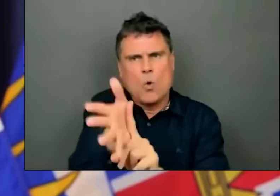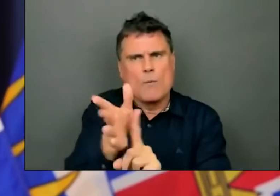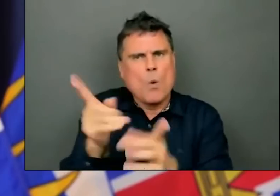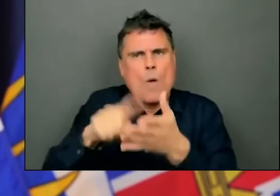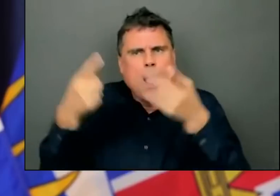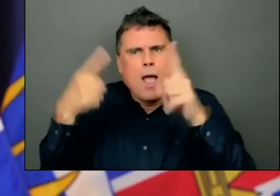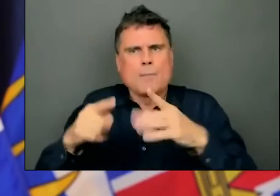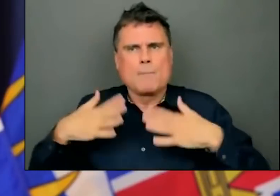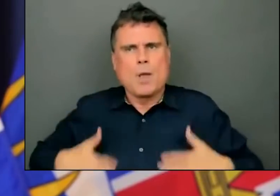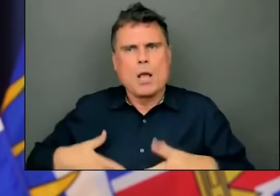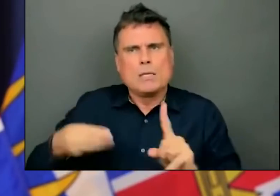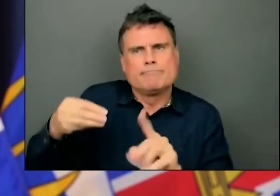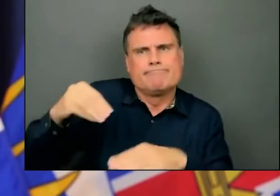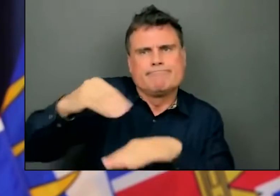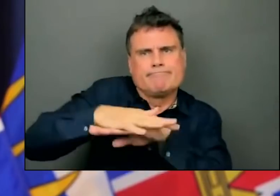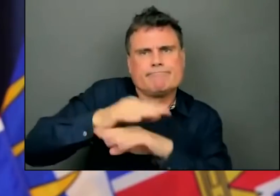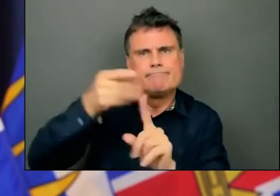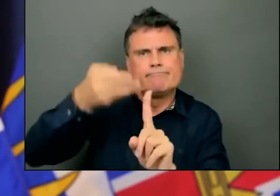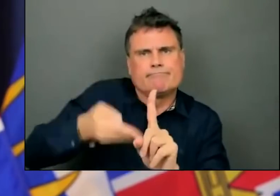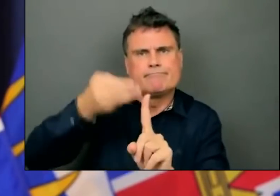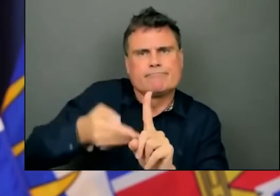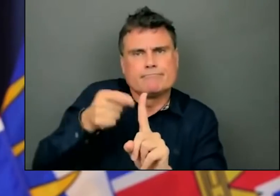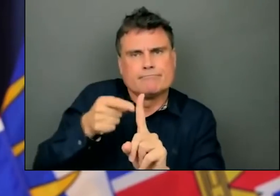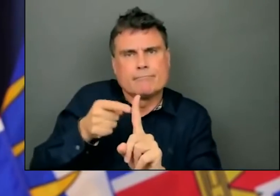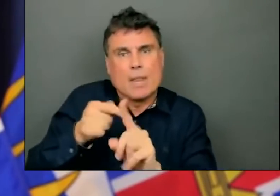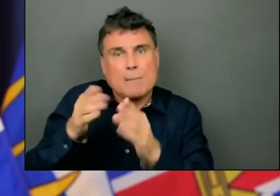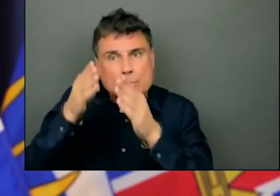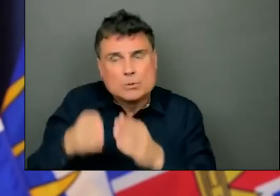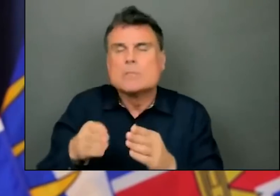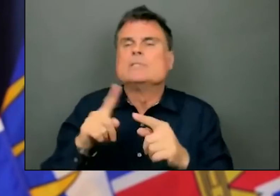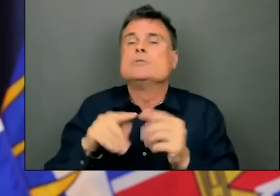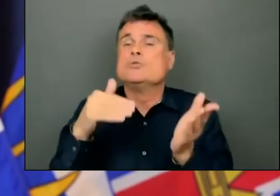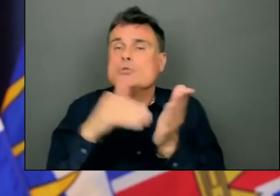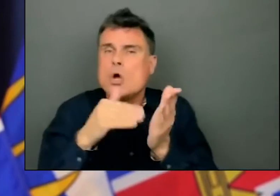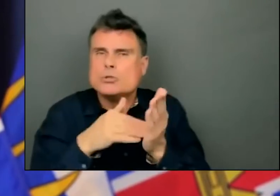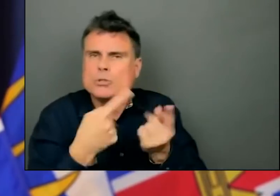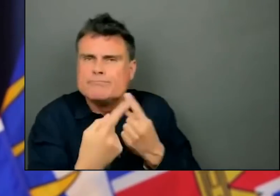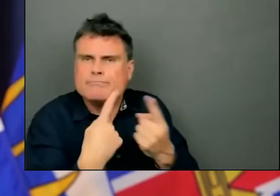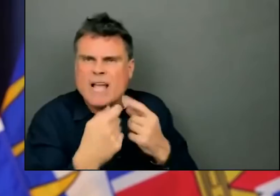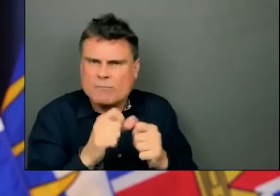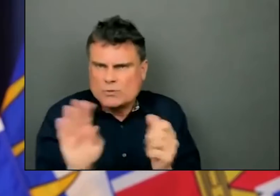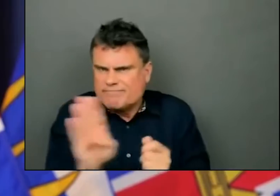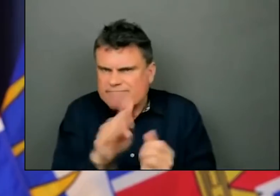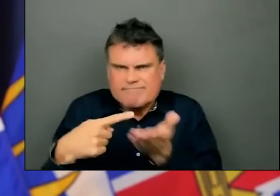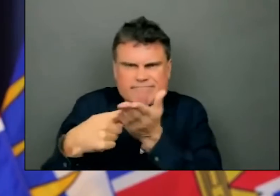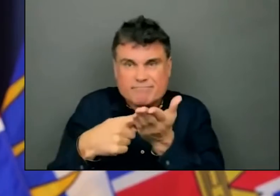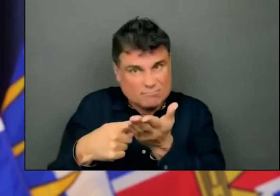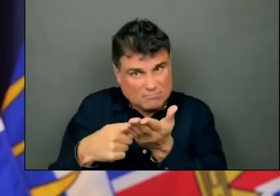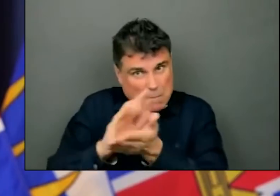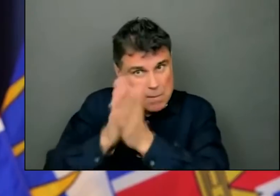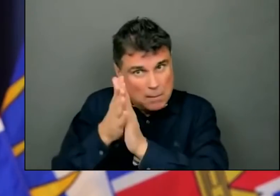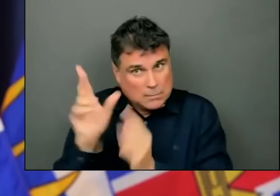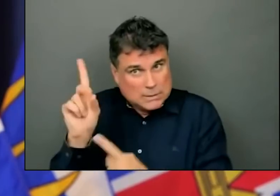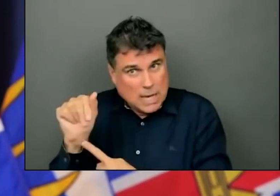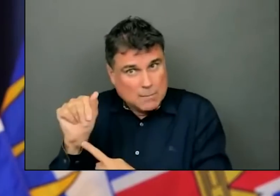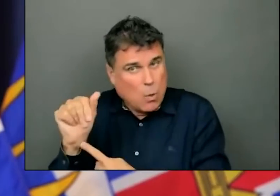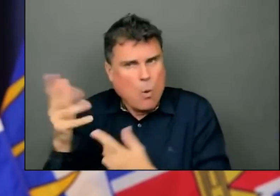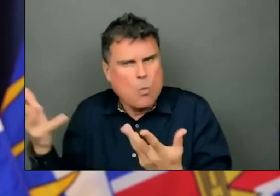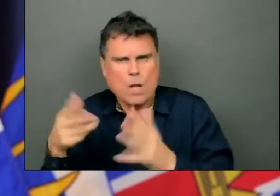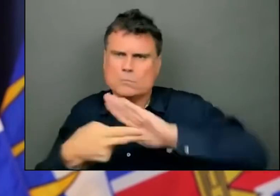that's between an individual and their clinician about how the illness is affecting them individually.